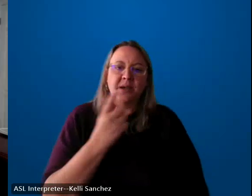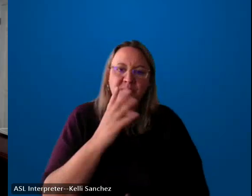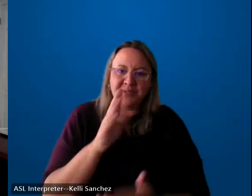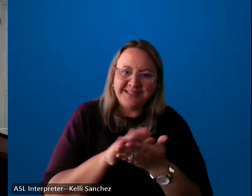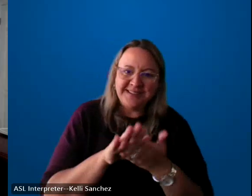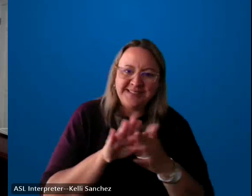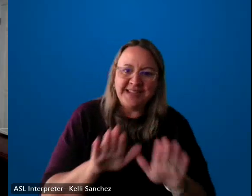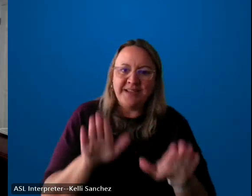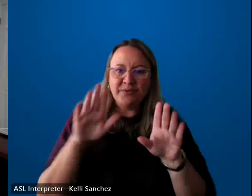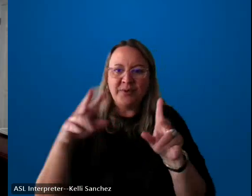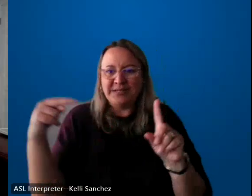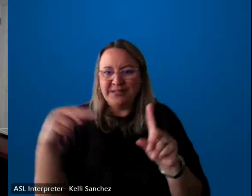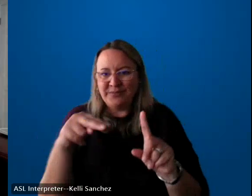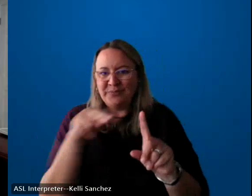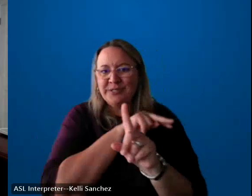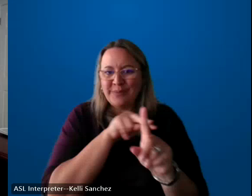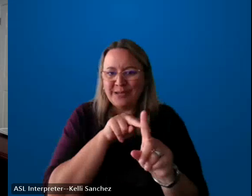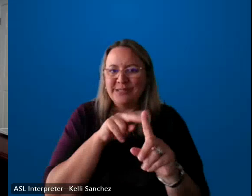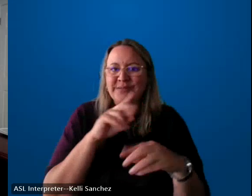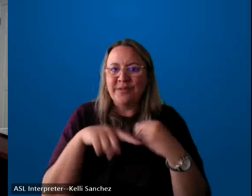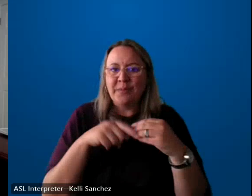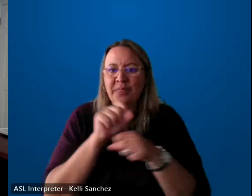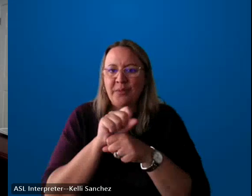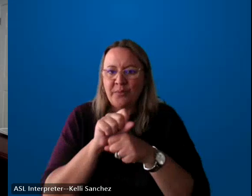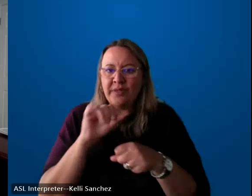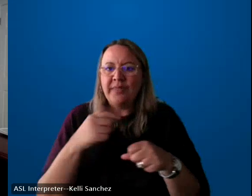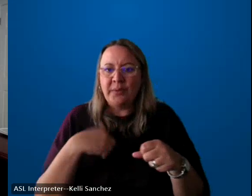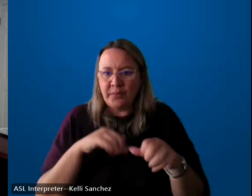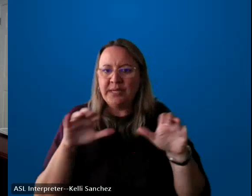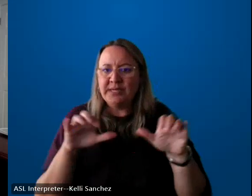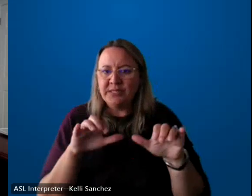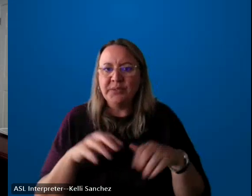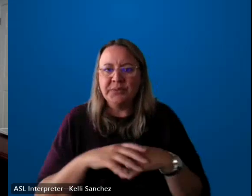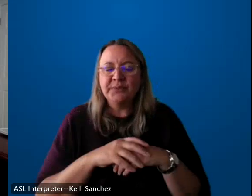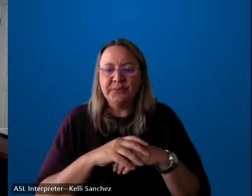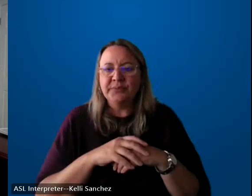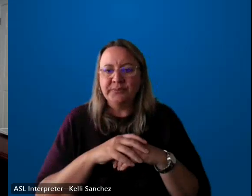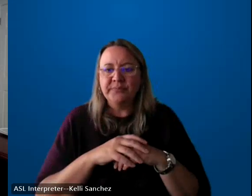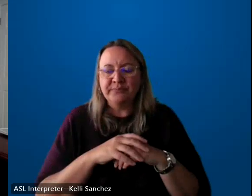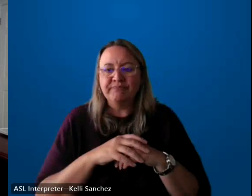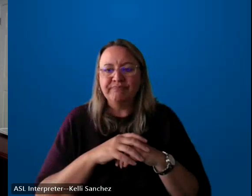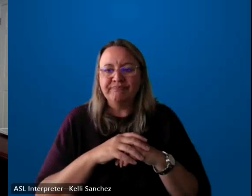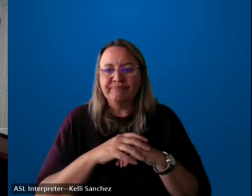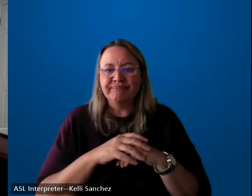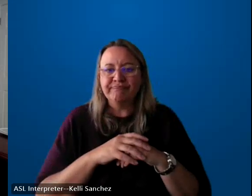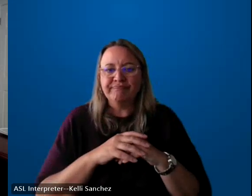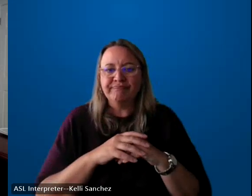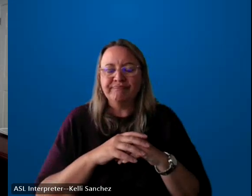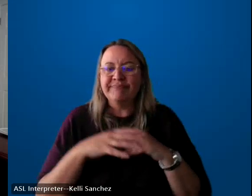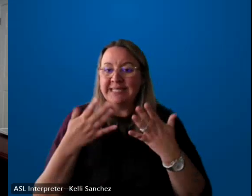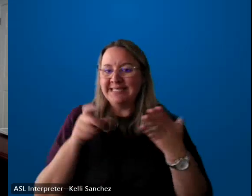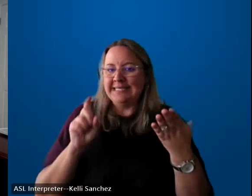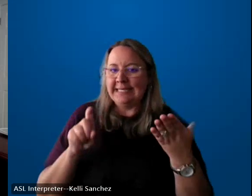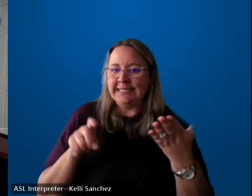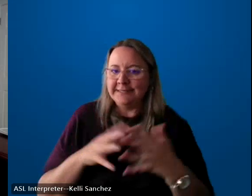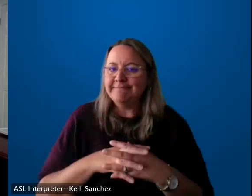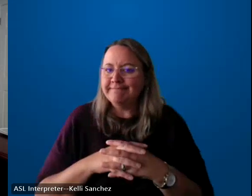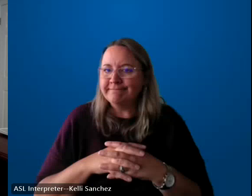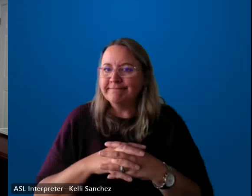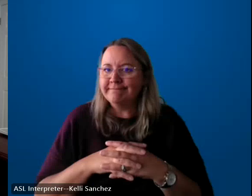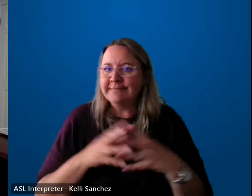different perspectives on the work that we do. I think that that's it's needed.